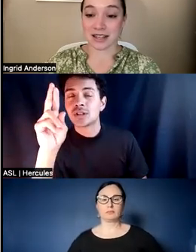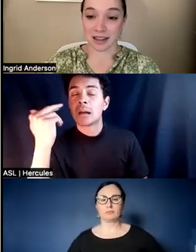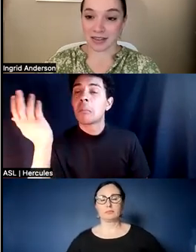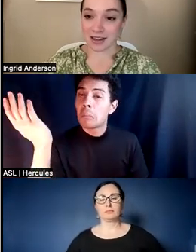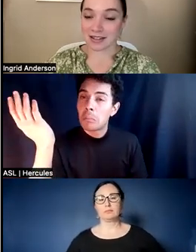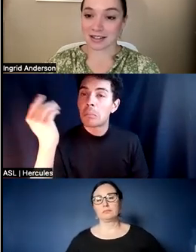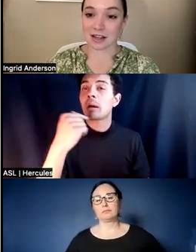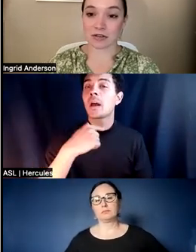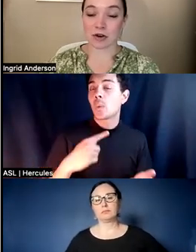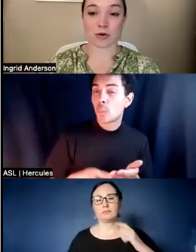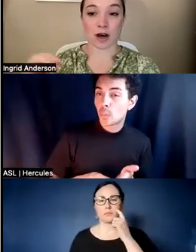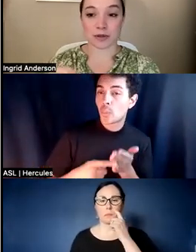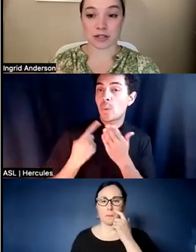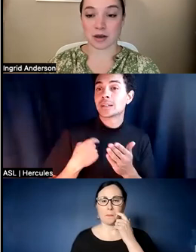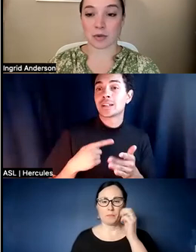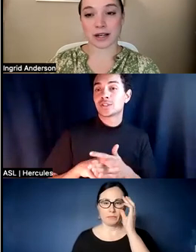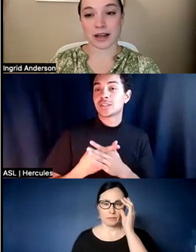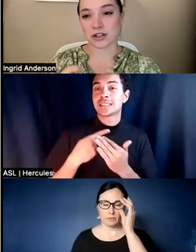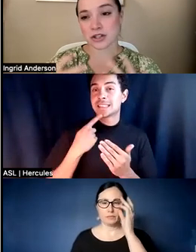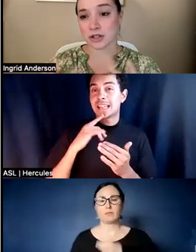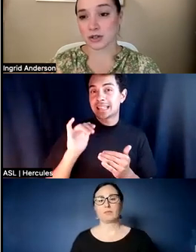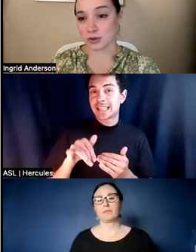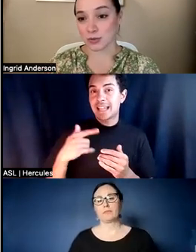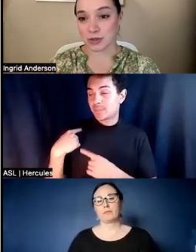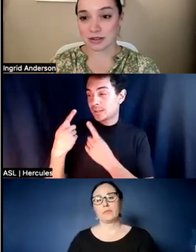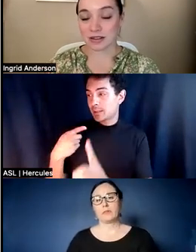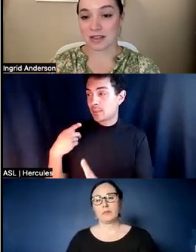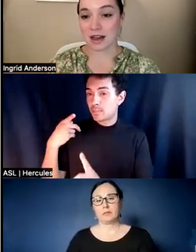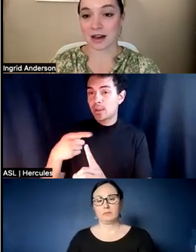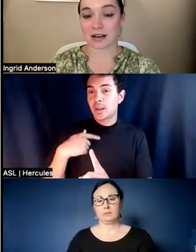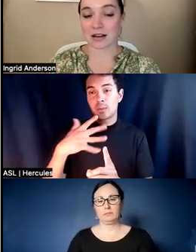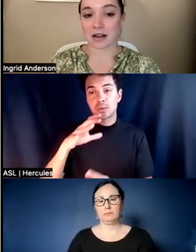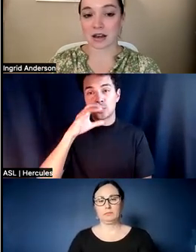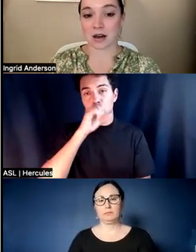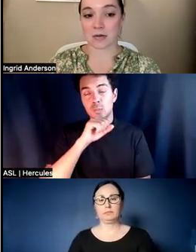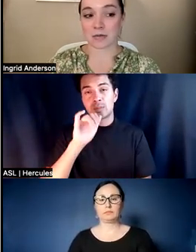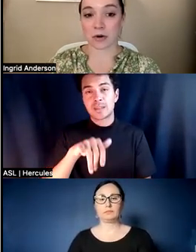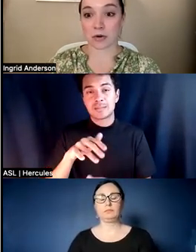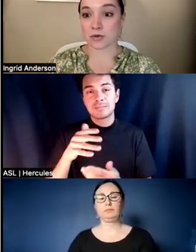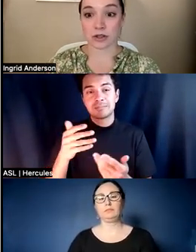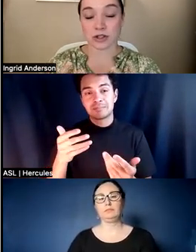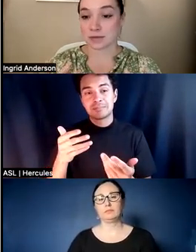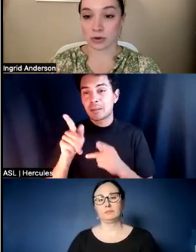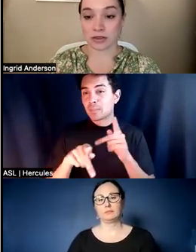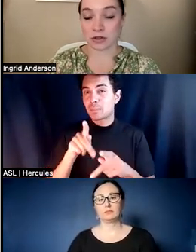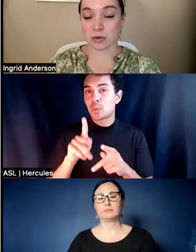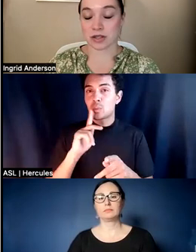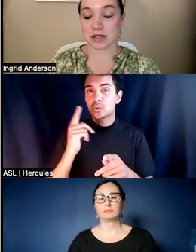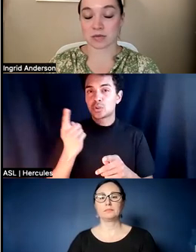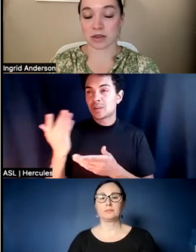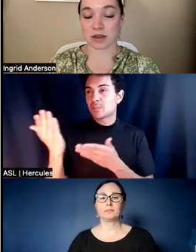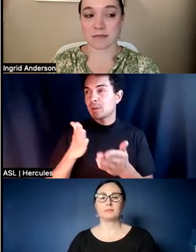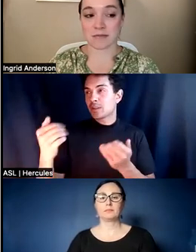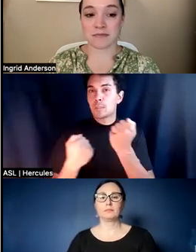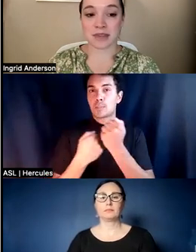started saying that, even though up until that point I had just assumed that folks would just bring their support